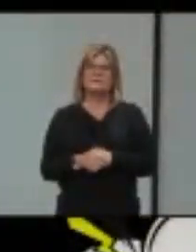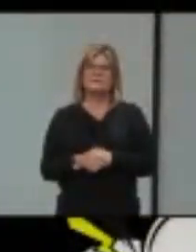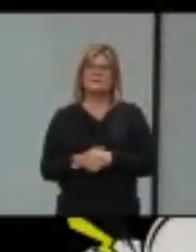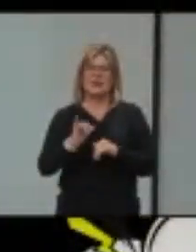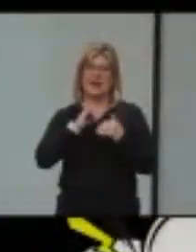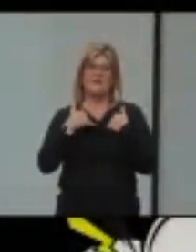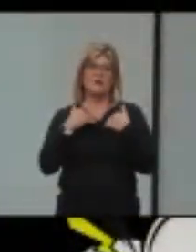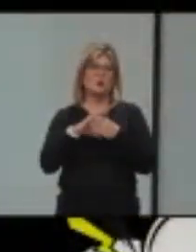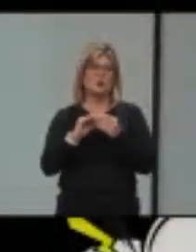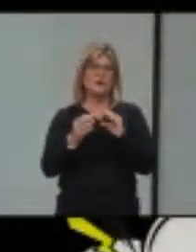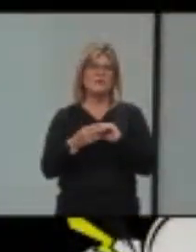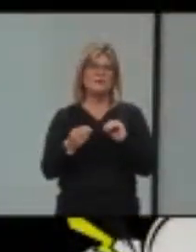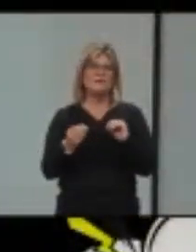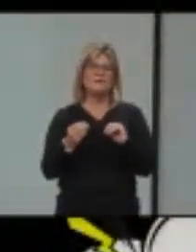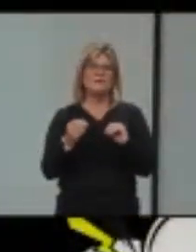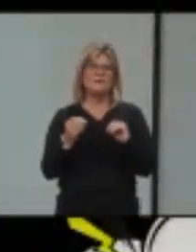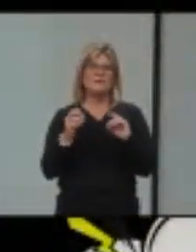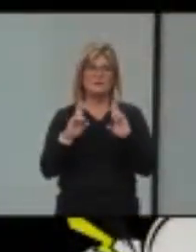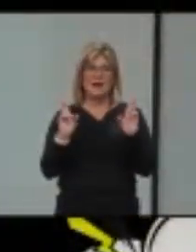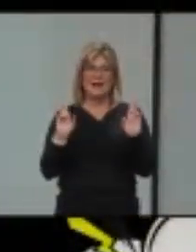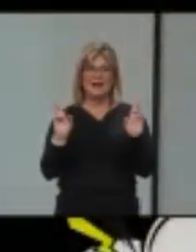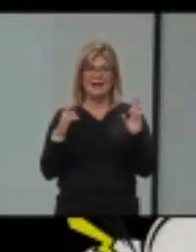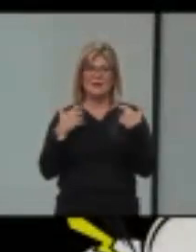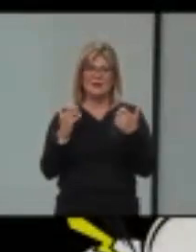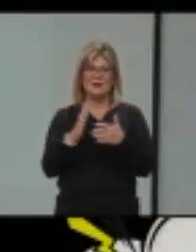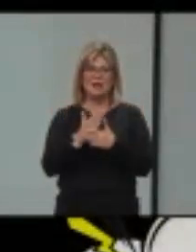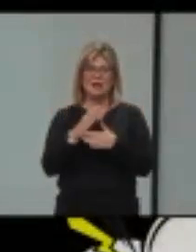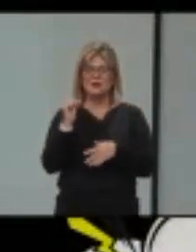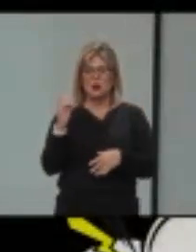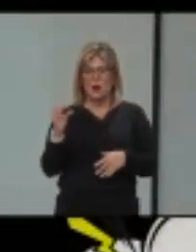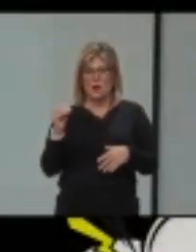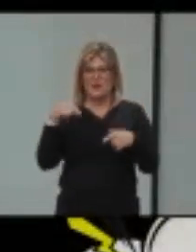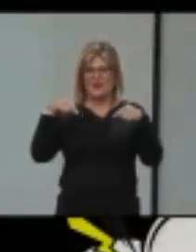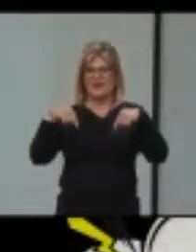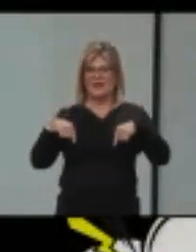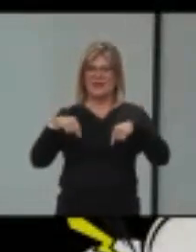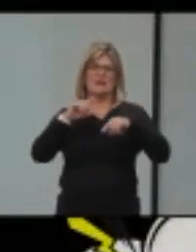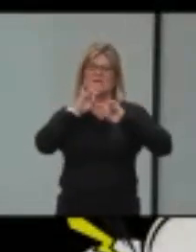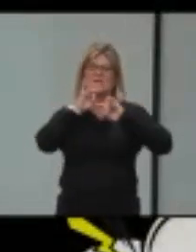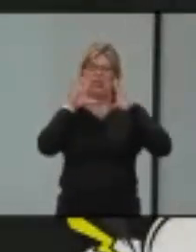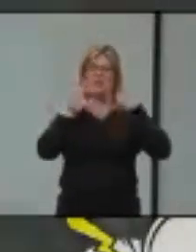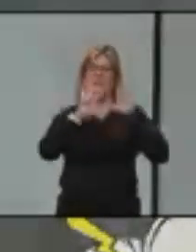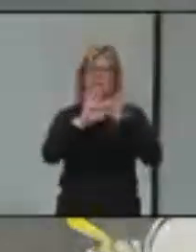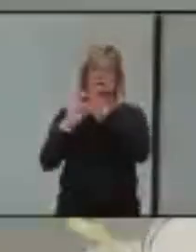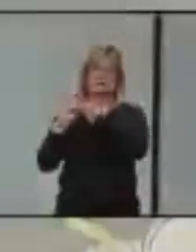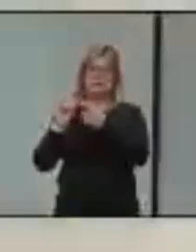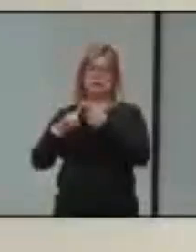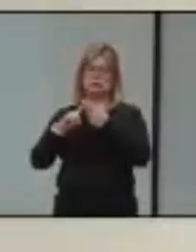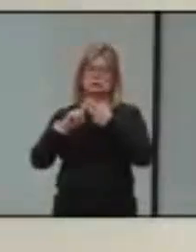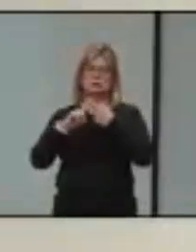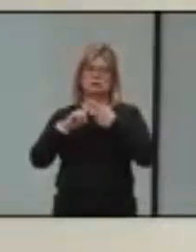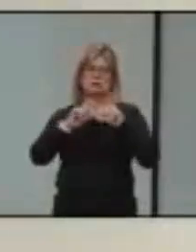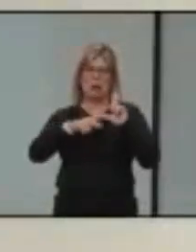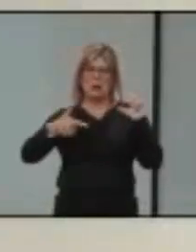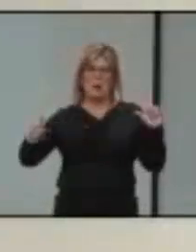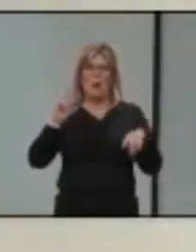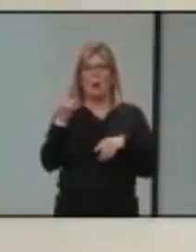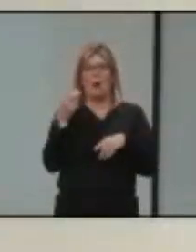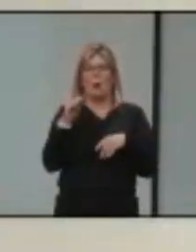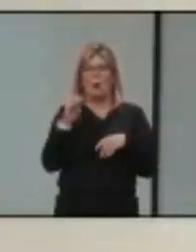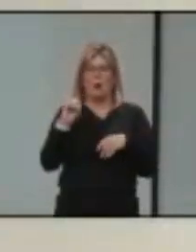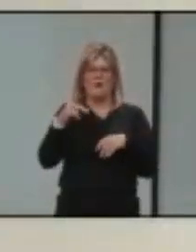I have a story. You ready? So this has absolutely nothing to do with homophobia, but